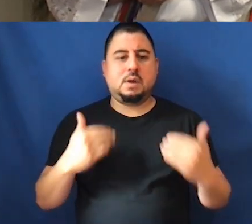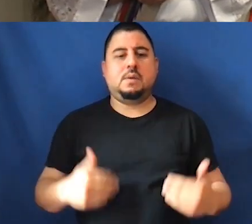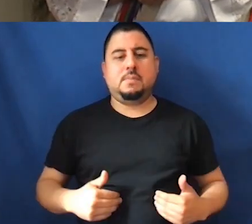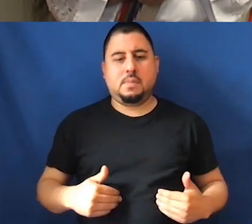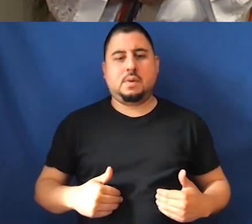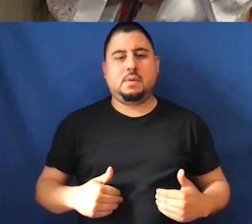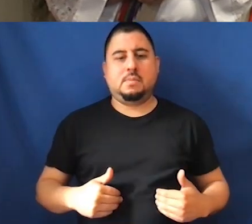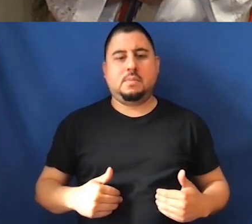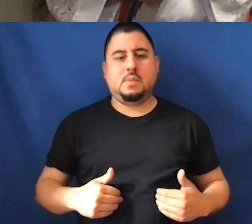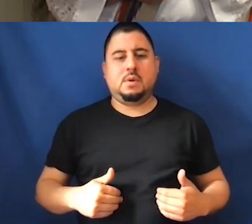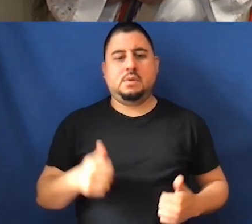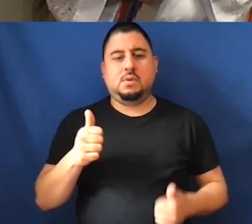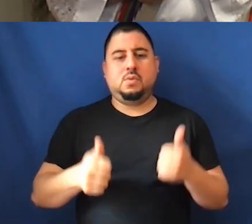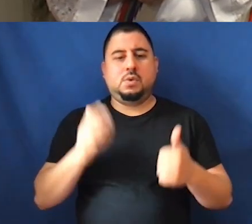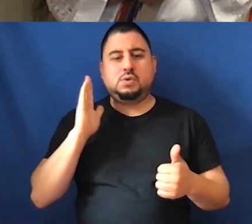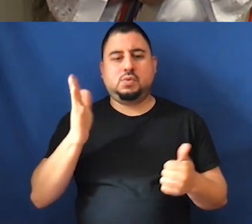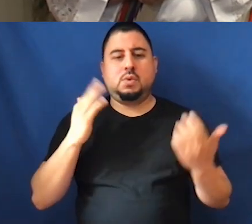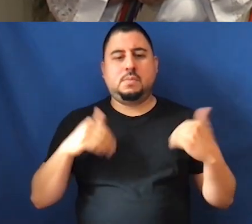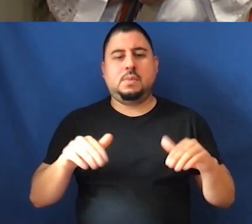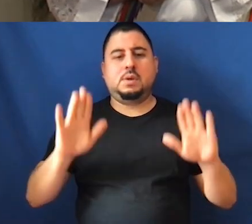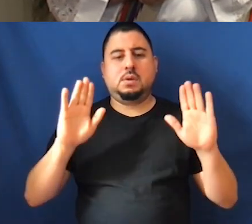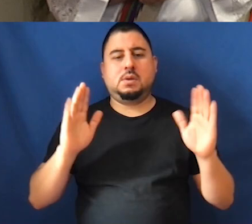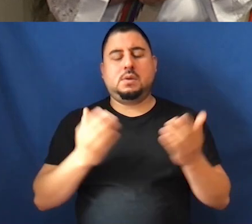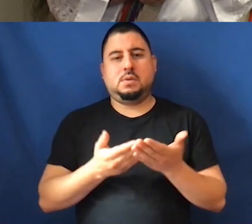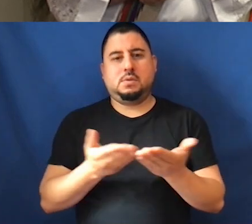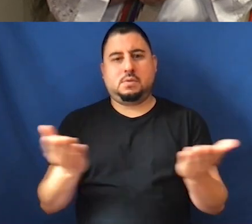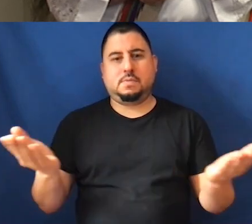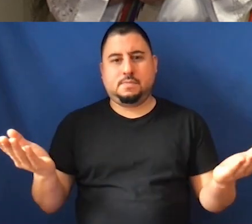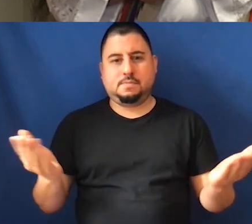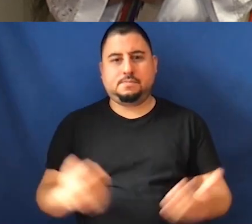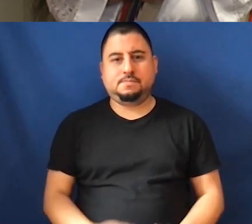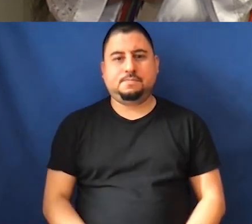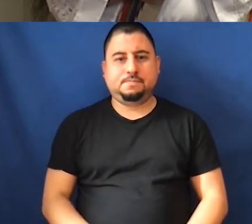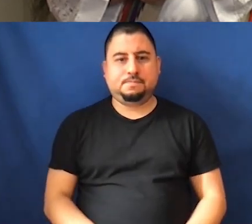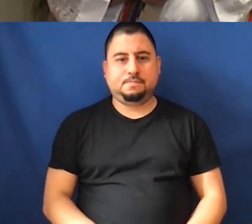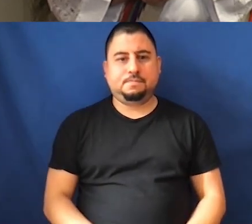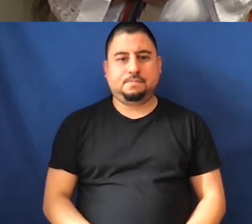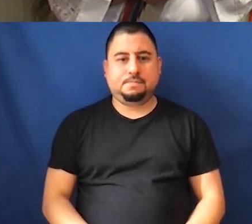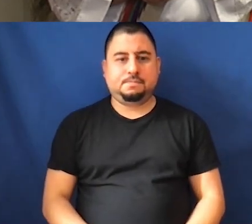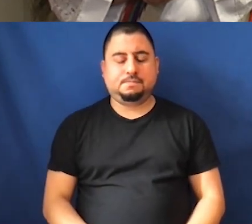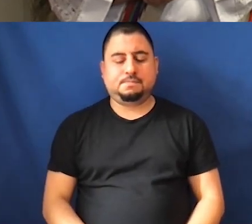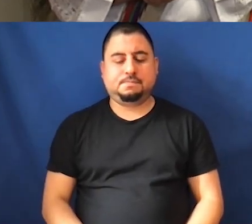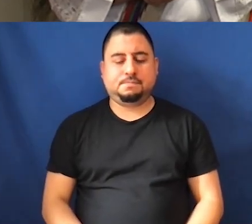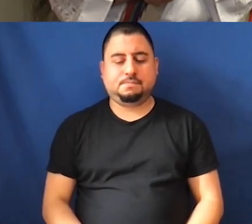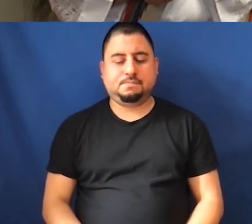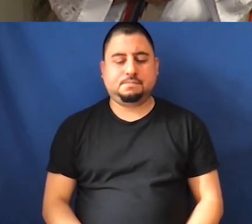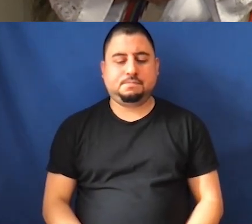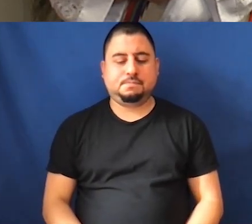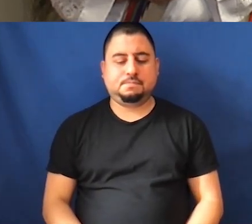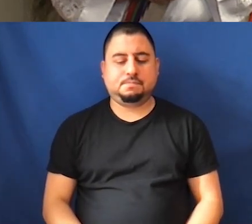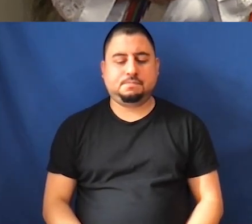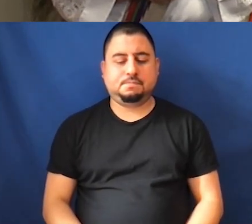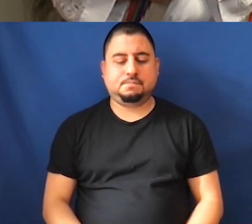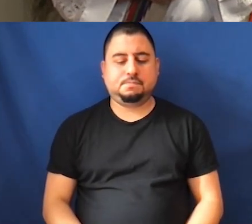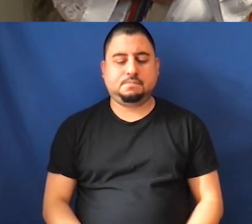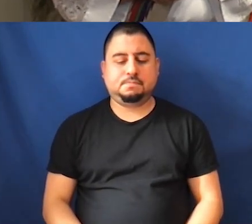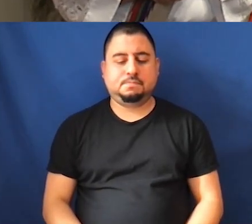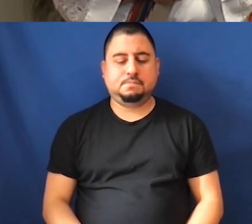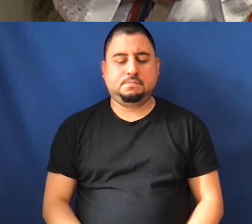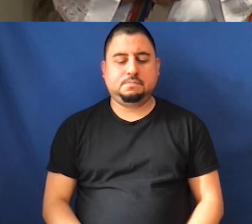this is my body, which will be given up for you."